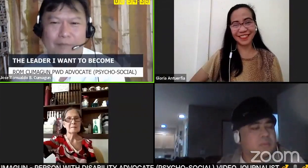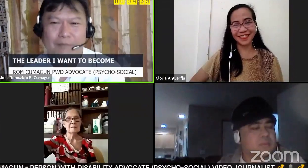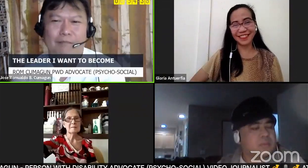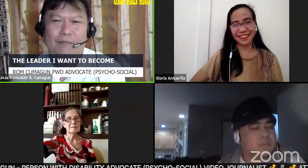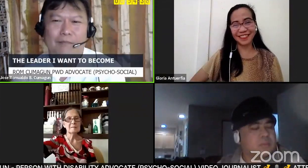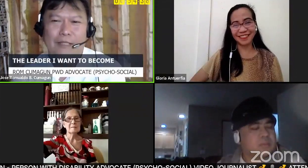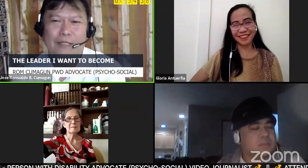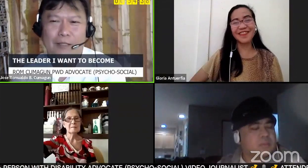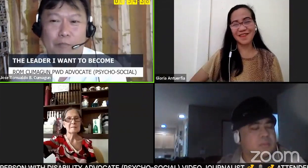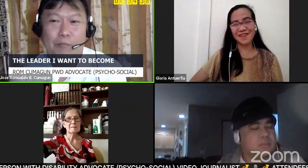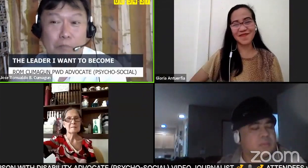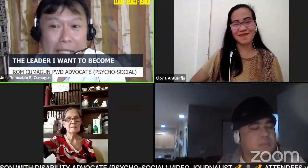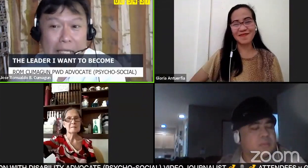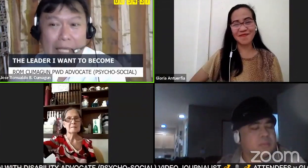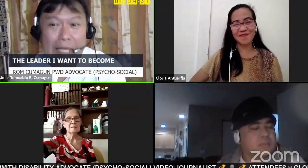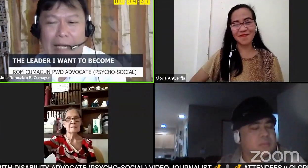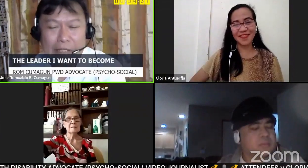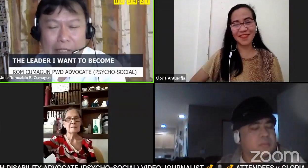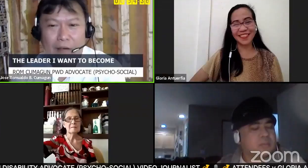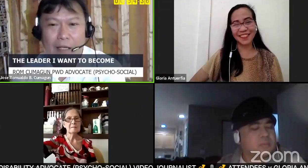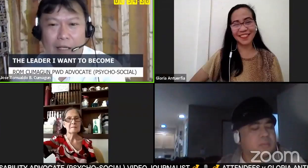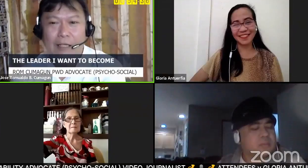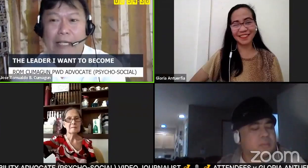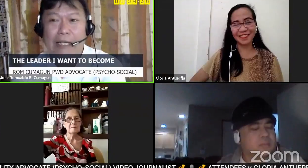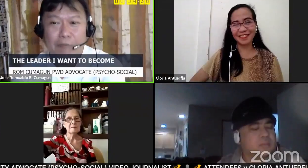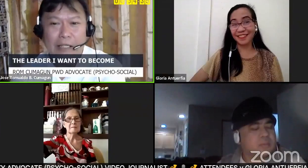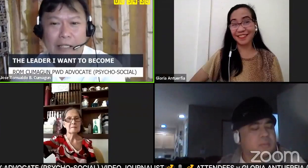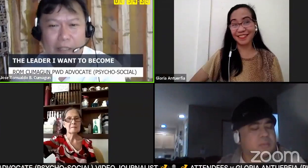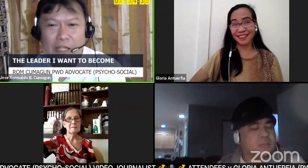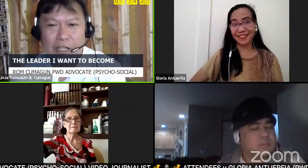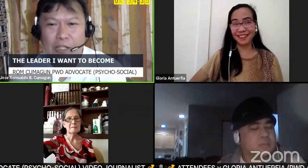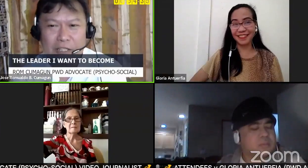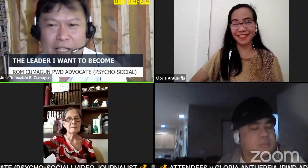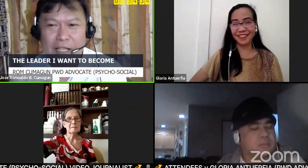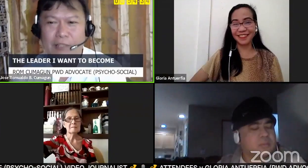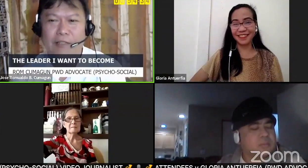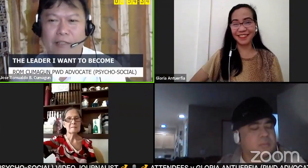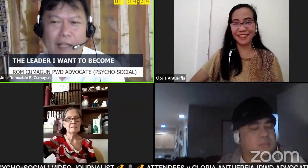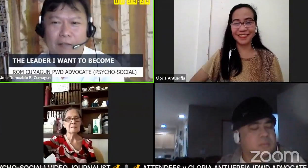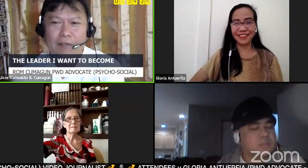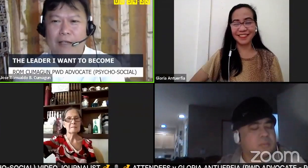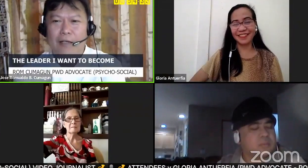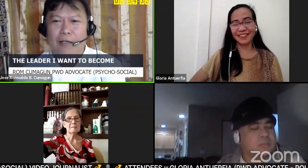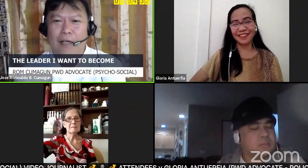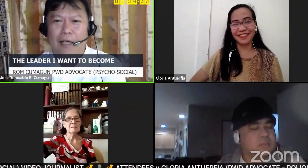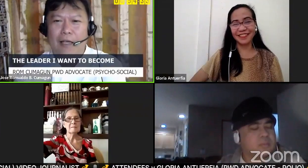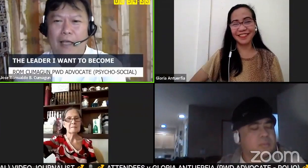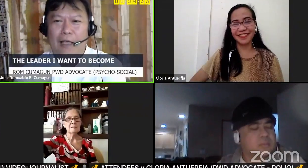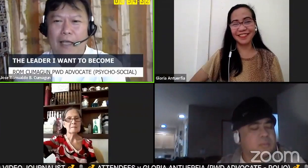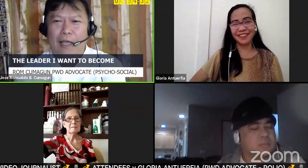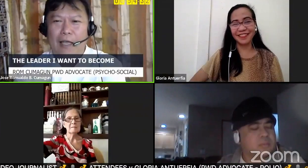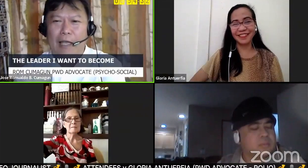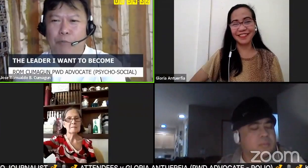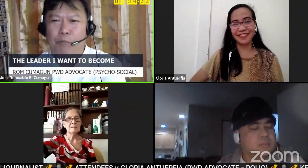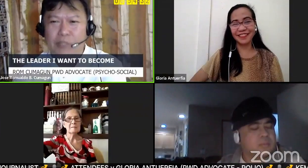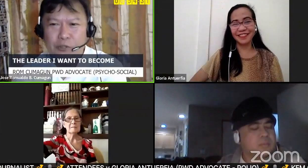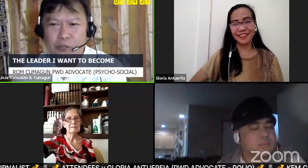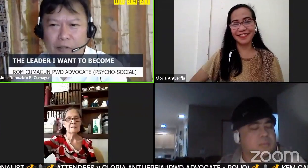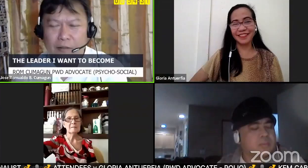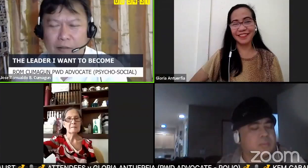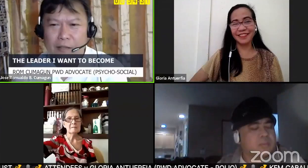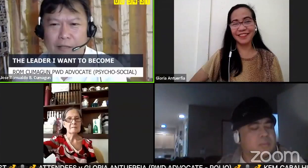step up, be a leader, even if she doesn't have